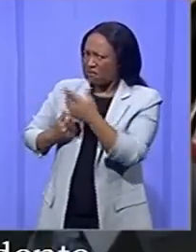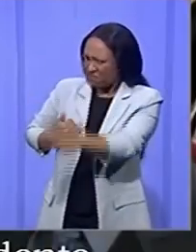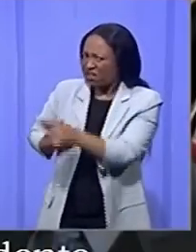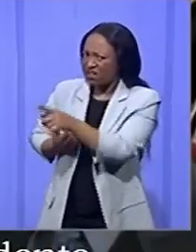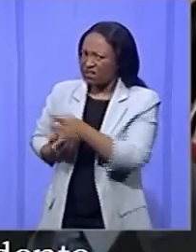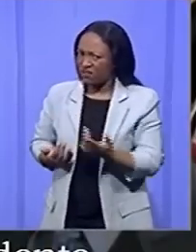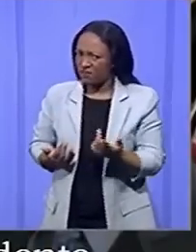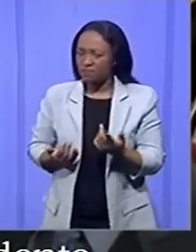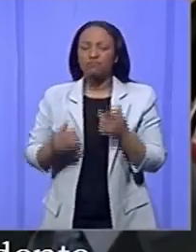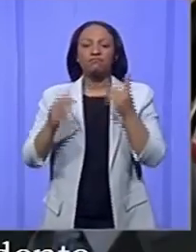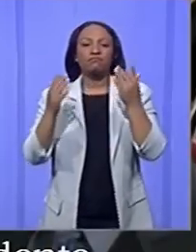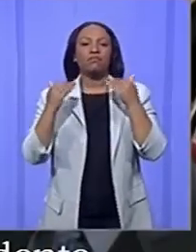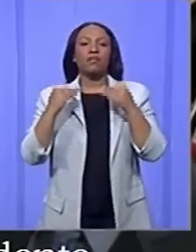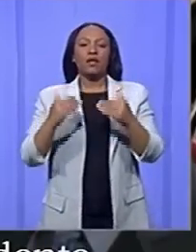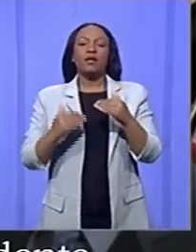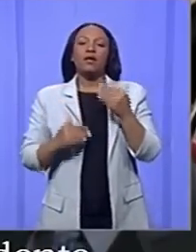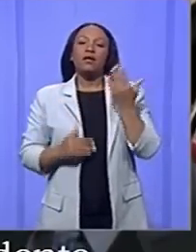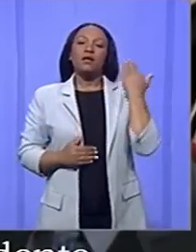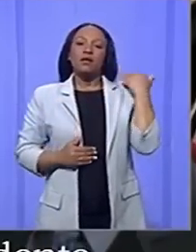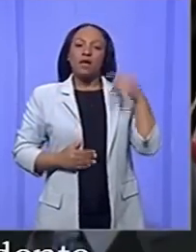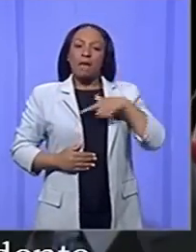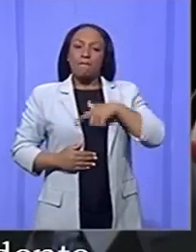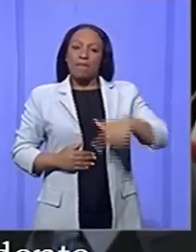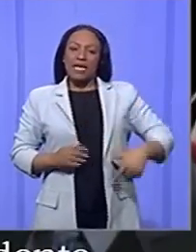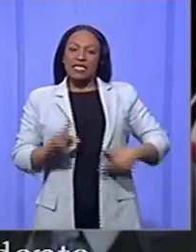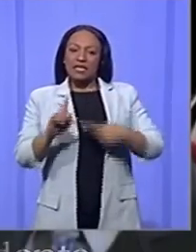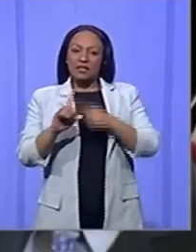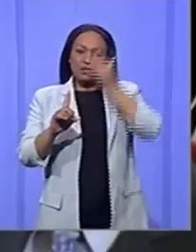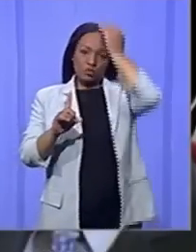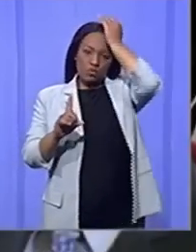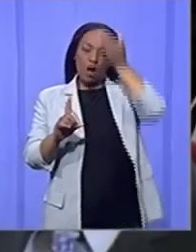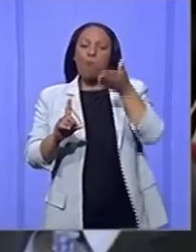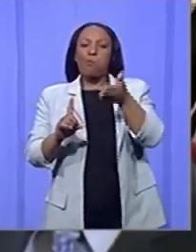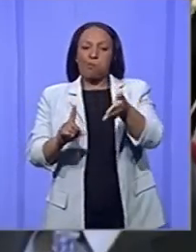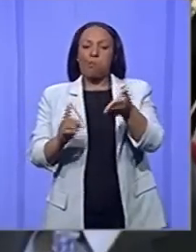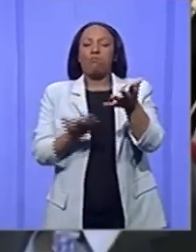Mopresidente wa mehleng Jacob Zuma o ne a le teng ditheresanong tsena.